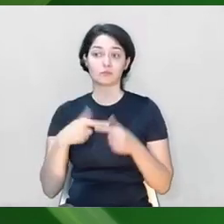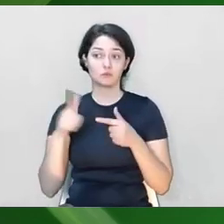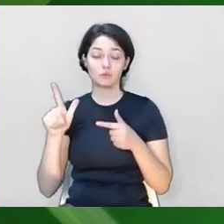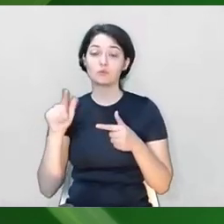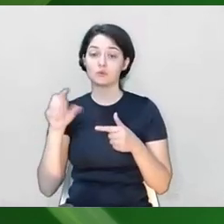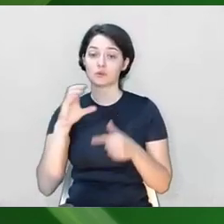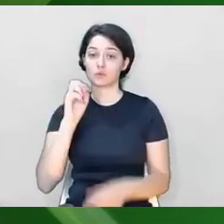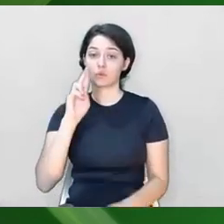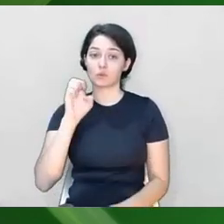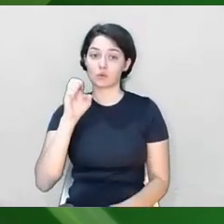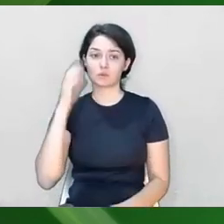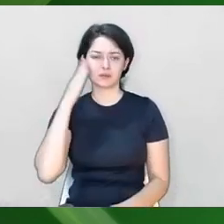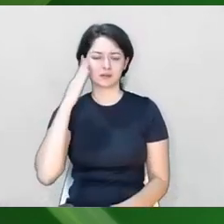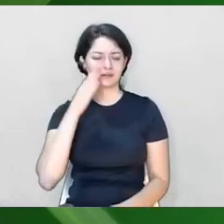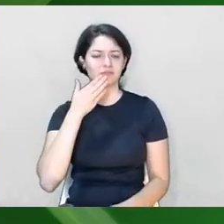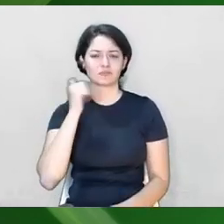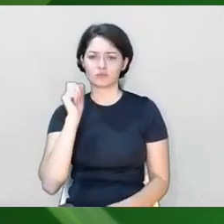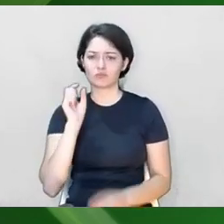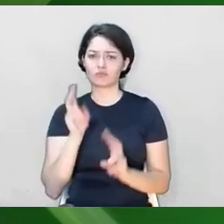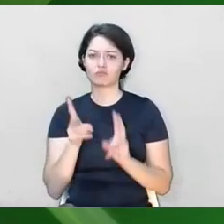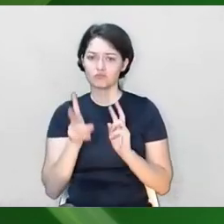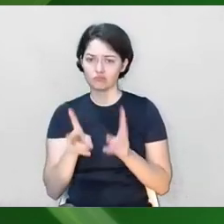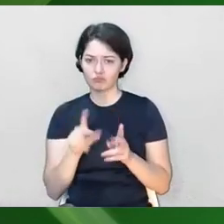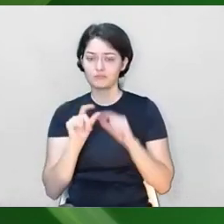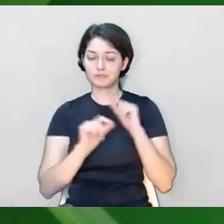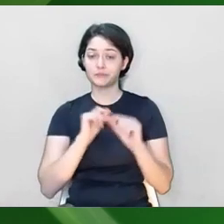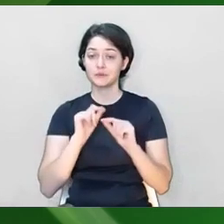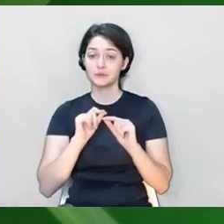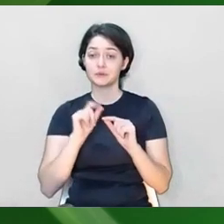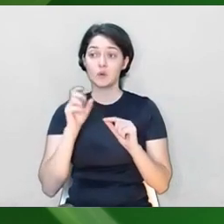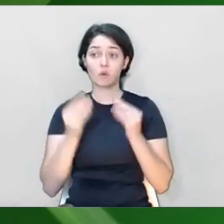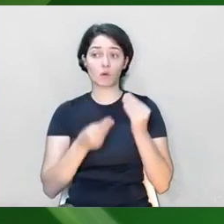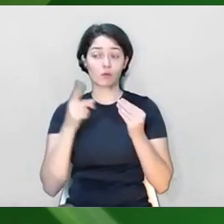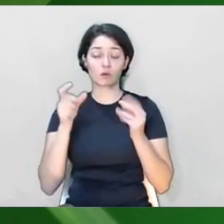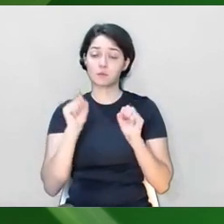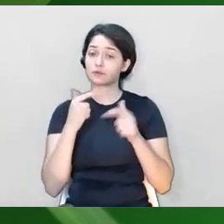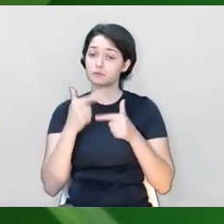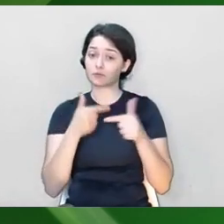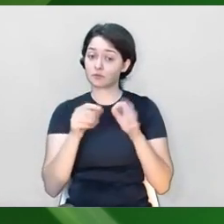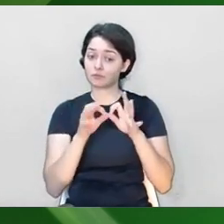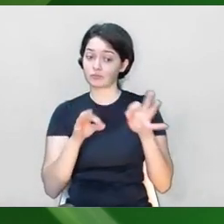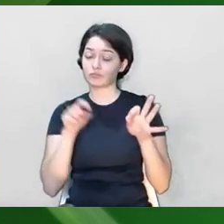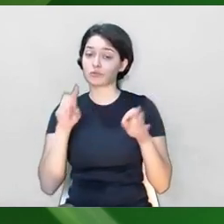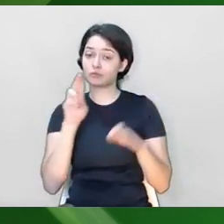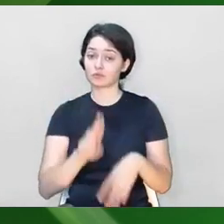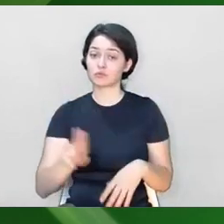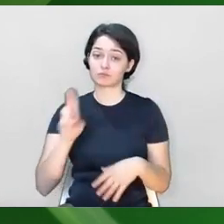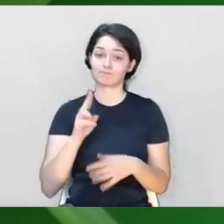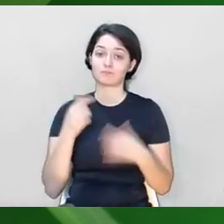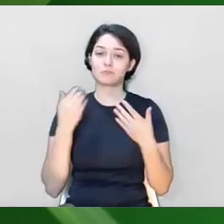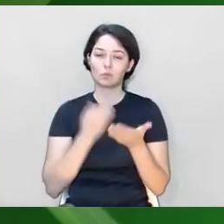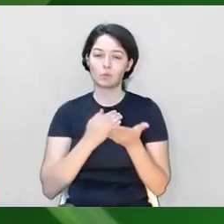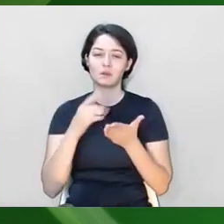to the core to understand how the core can work with the metrics on behalf of the